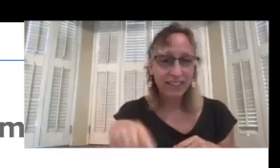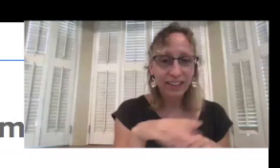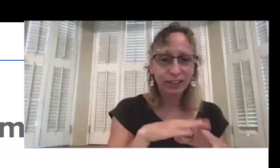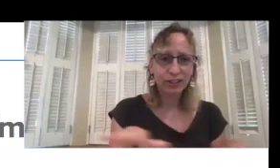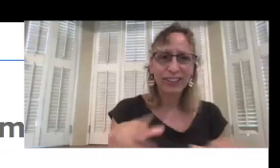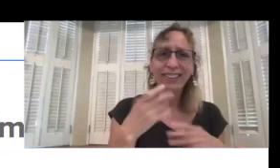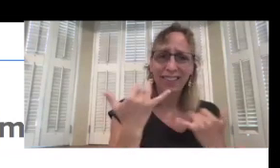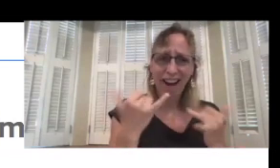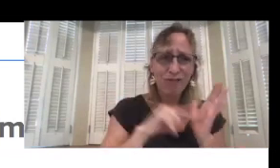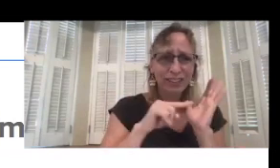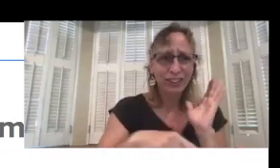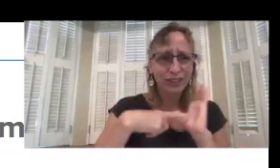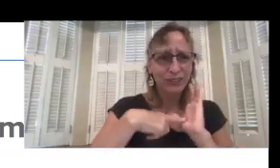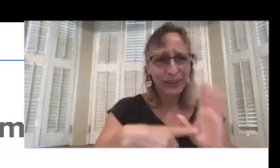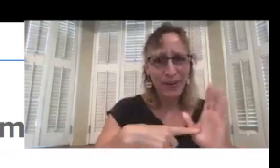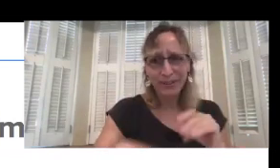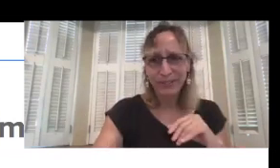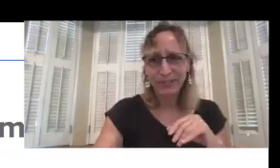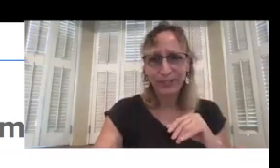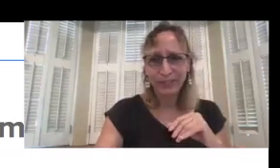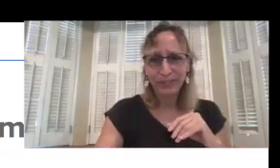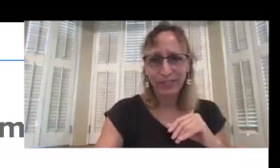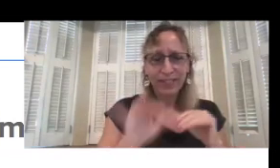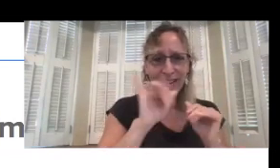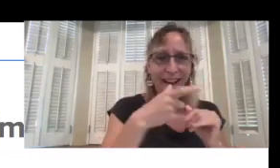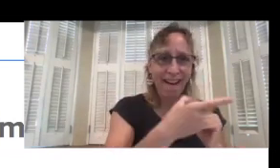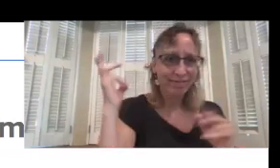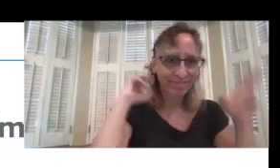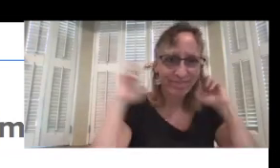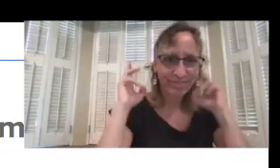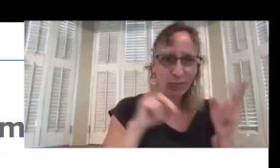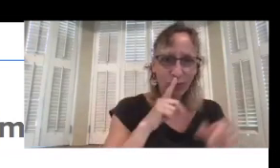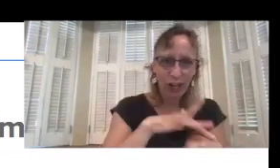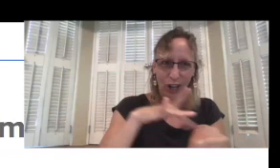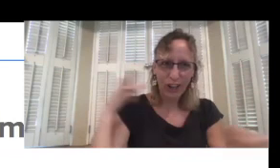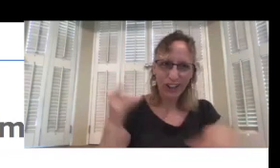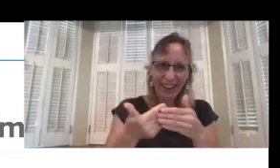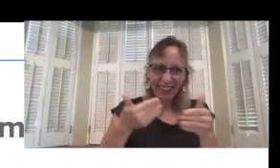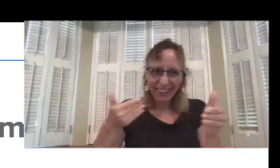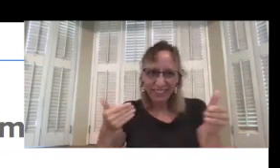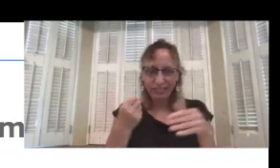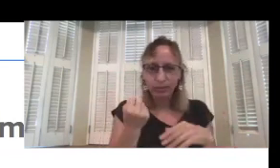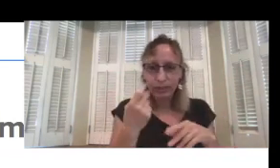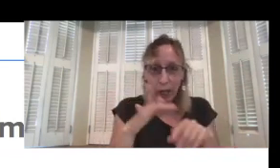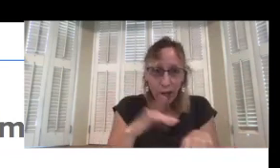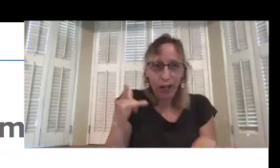The next myth is that hearing aids and cochlear implants solve accessibility issues.